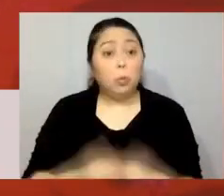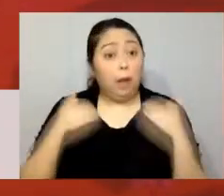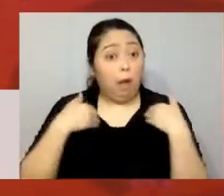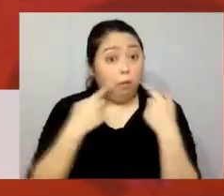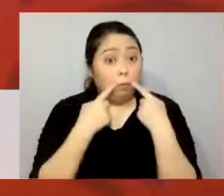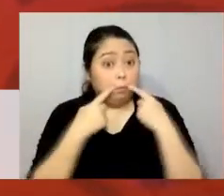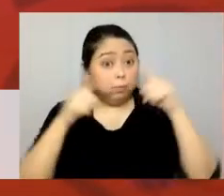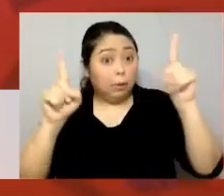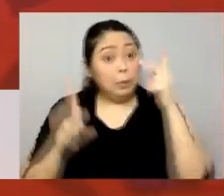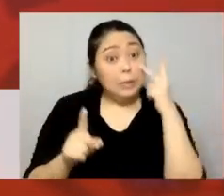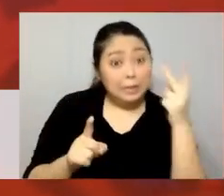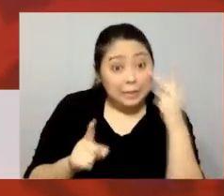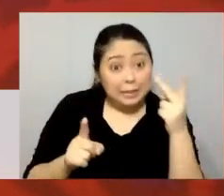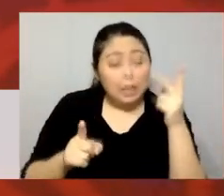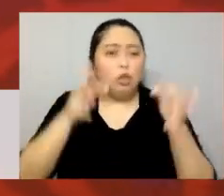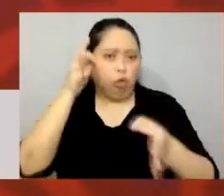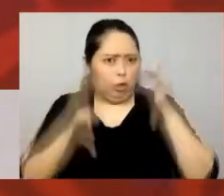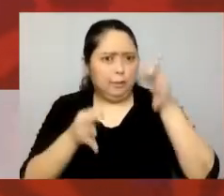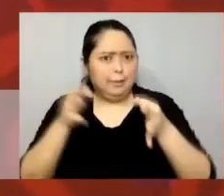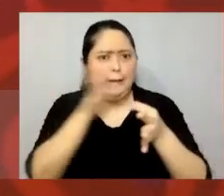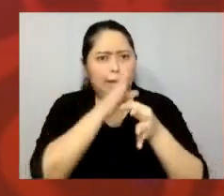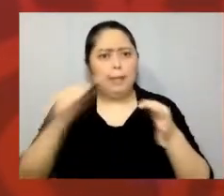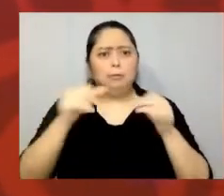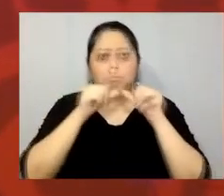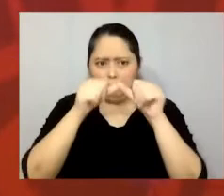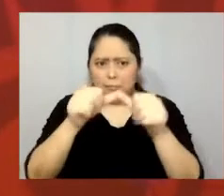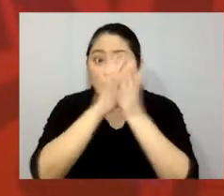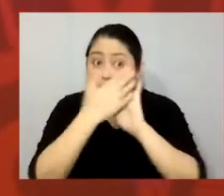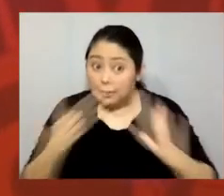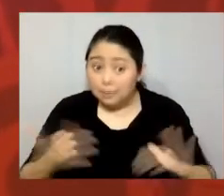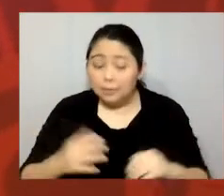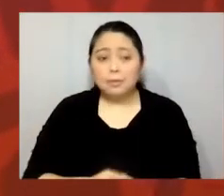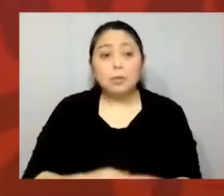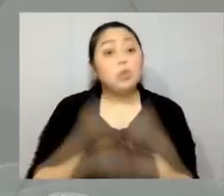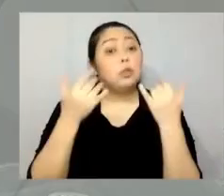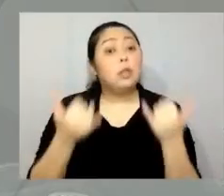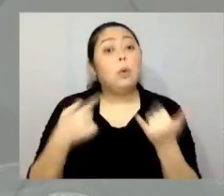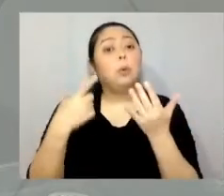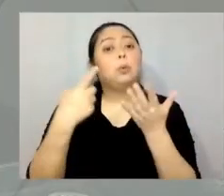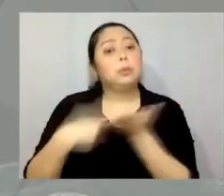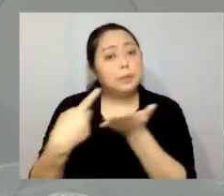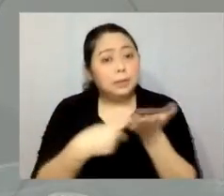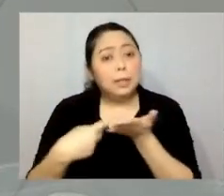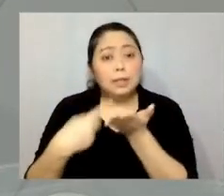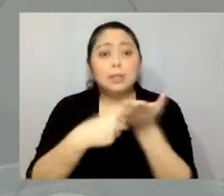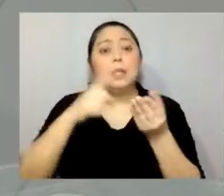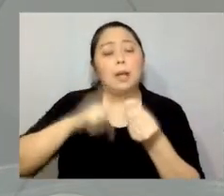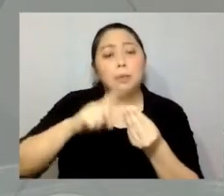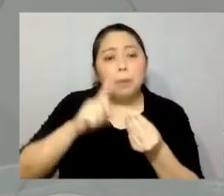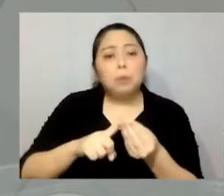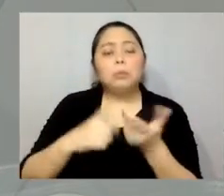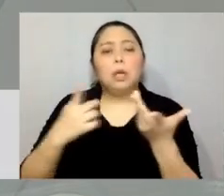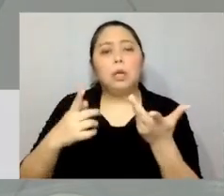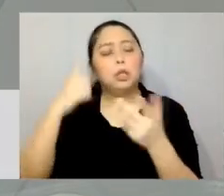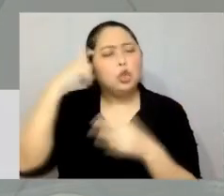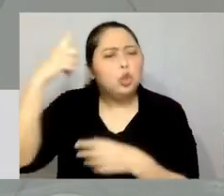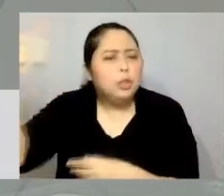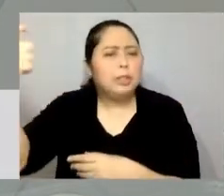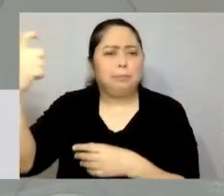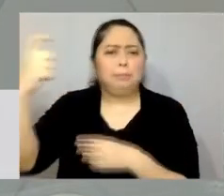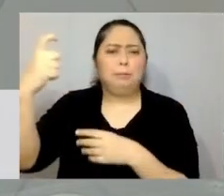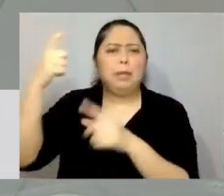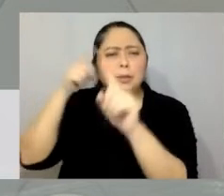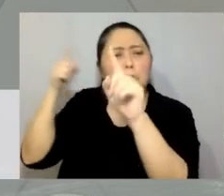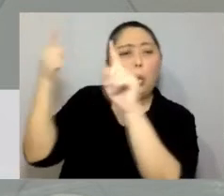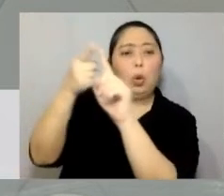Will we see finally just and lasting peace in the region? Today, let's continue our conversation about a certain